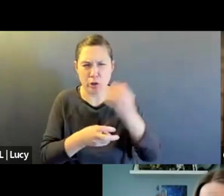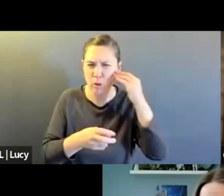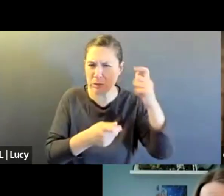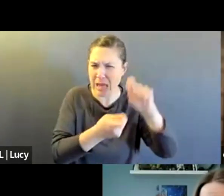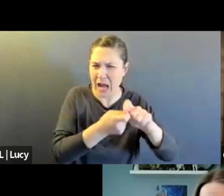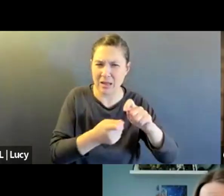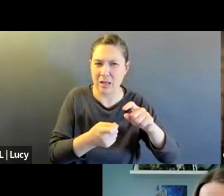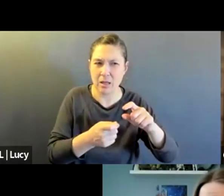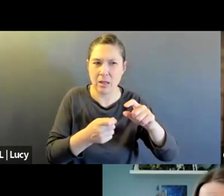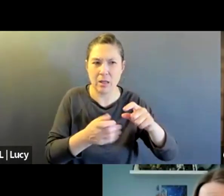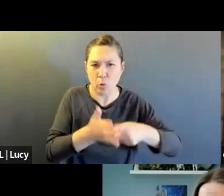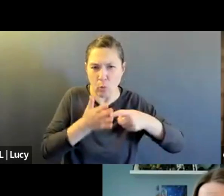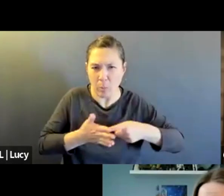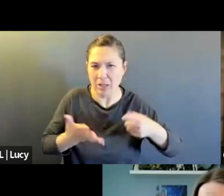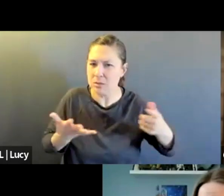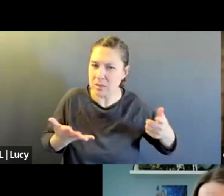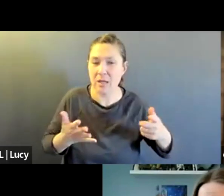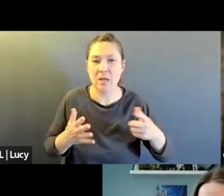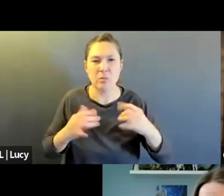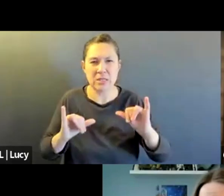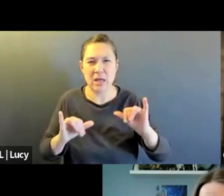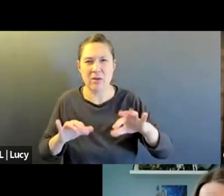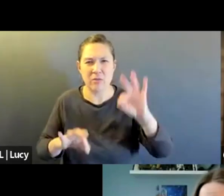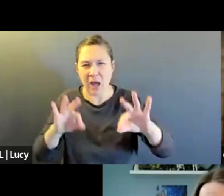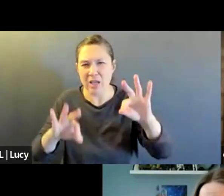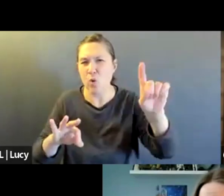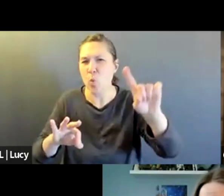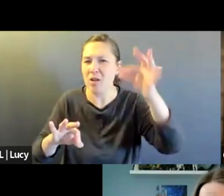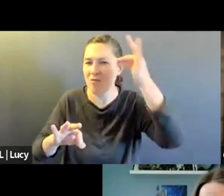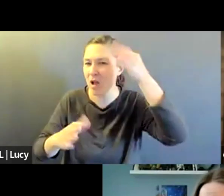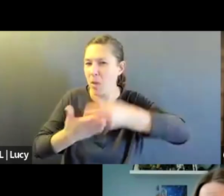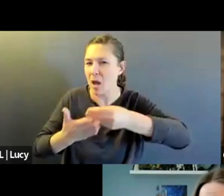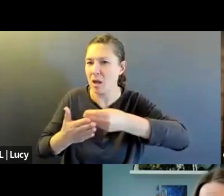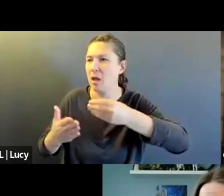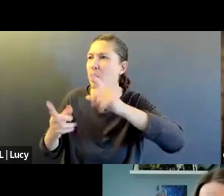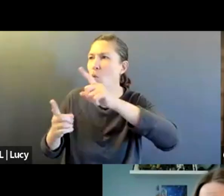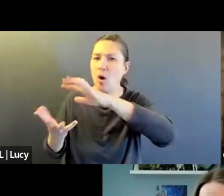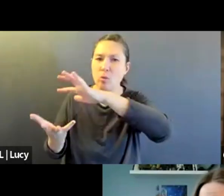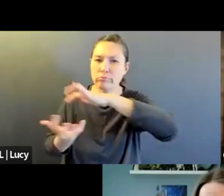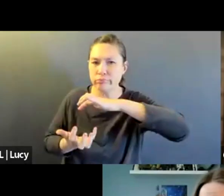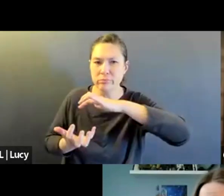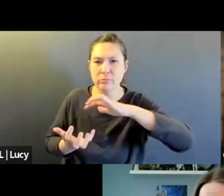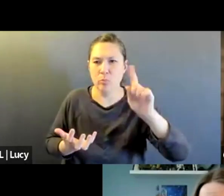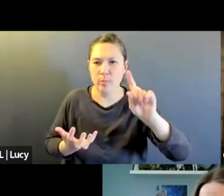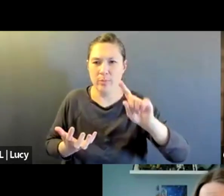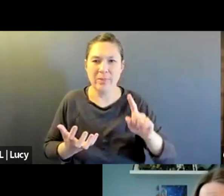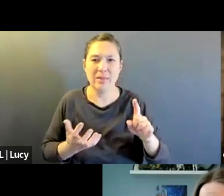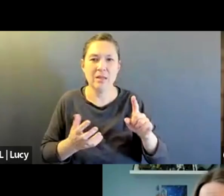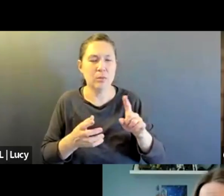think it really comes down to finding those sources of federal dollars, how much of your budget kind of relies on that,